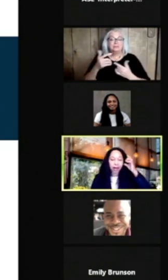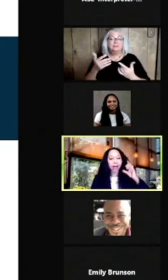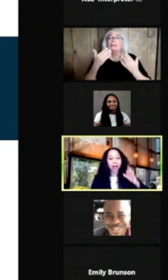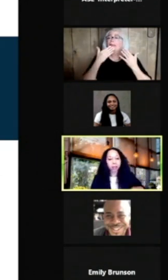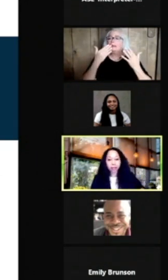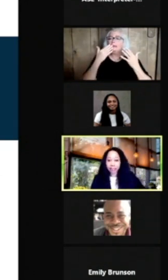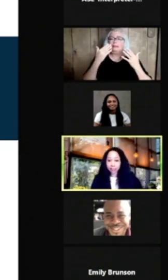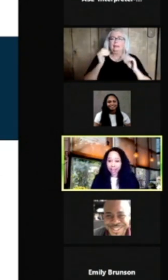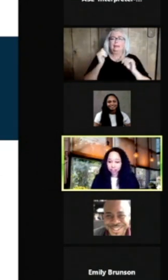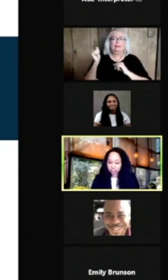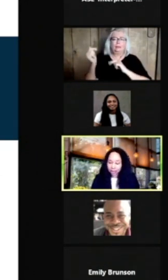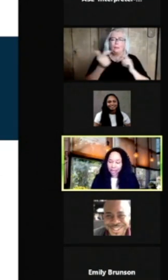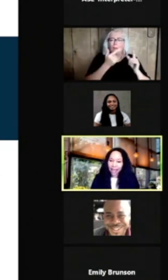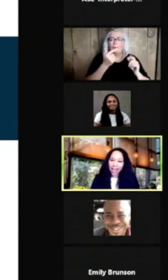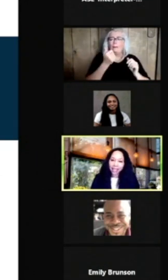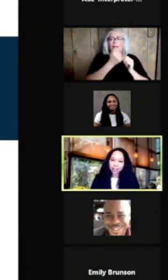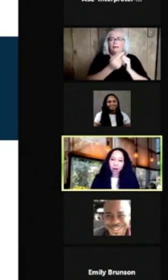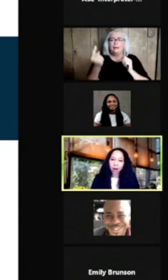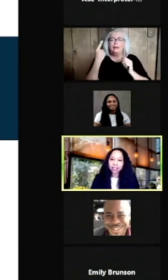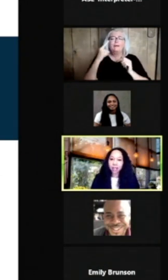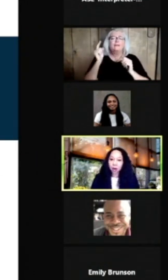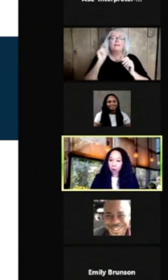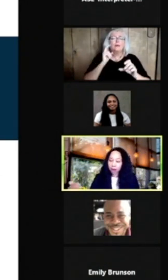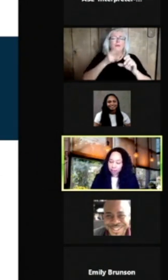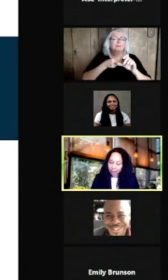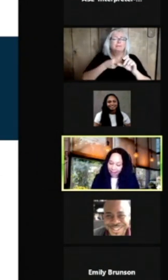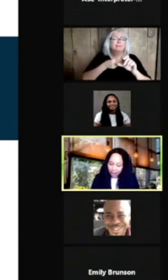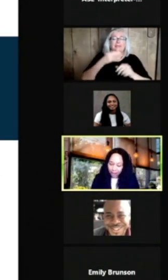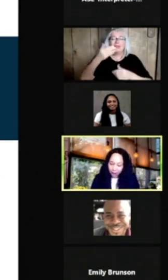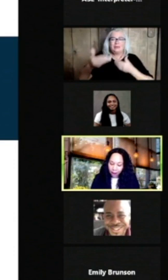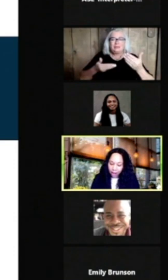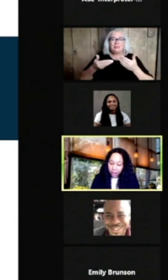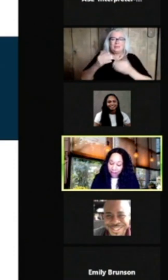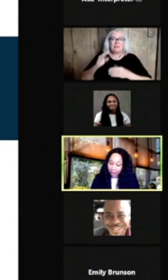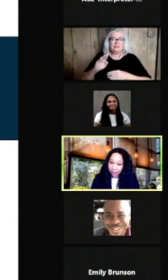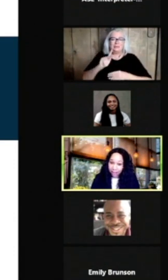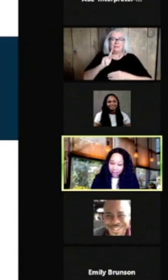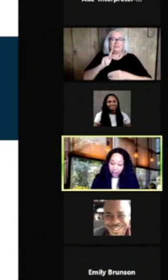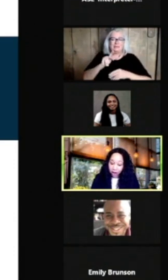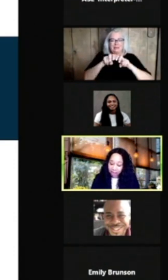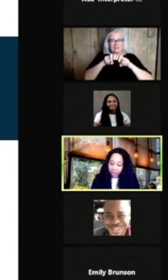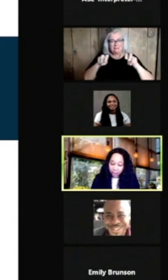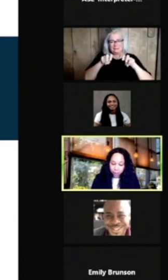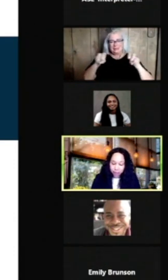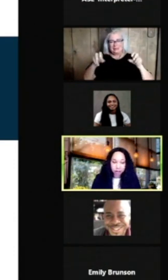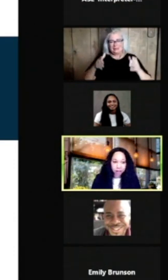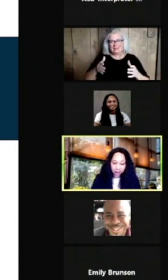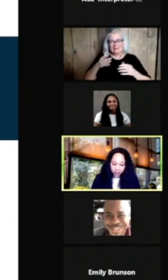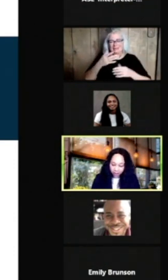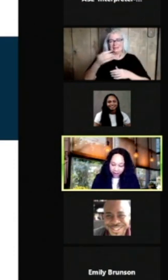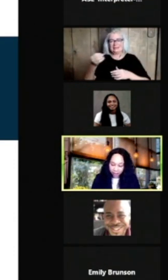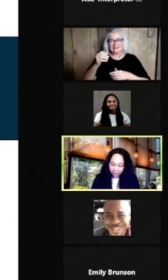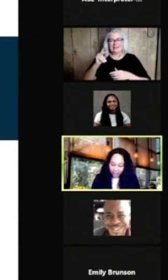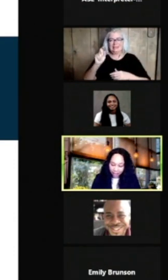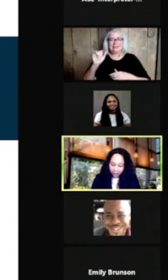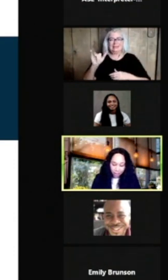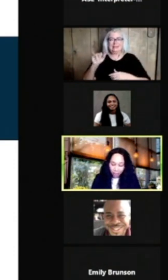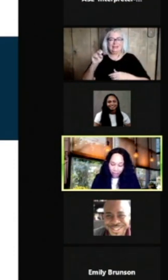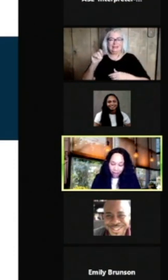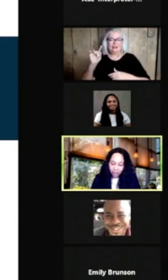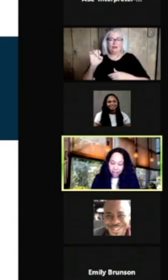your participation, and also welcome back the panelists and our keynote speaker, Dr. Ray